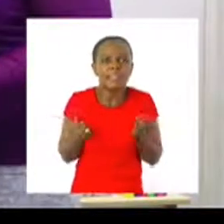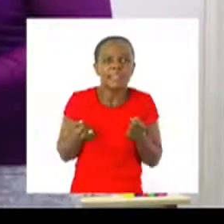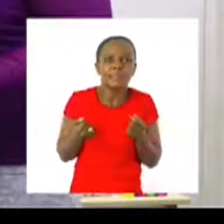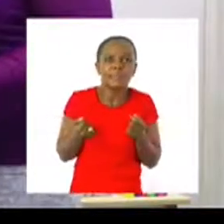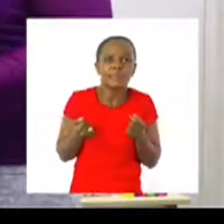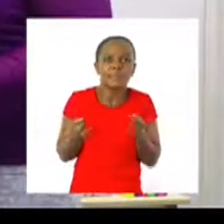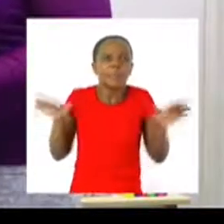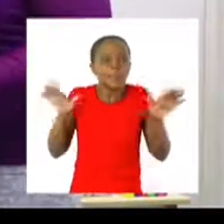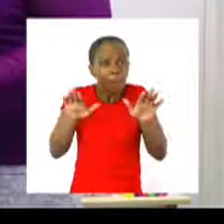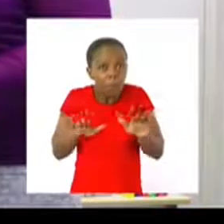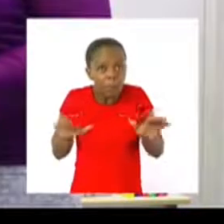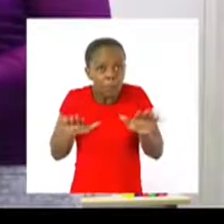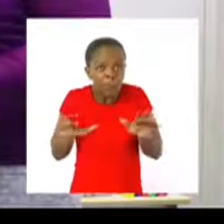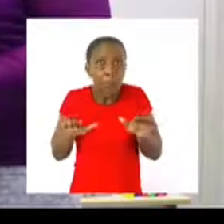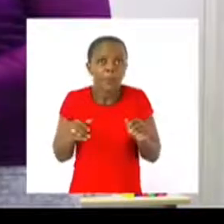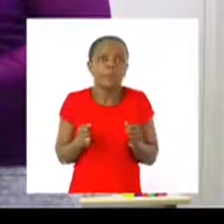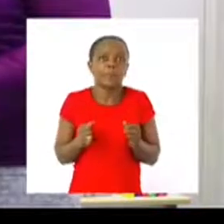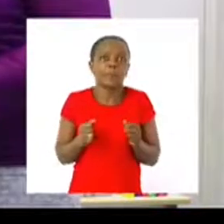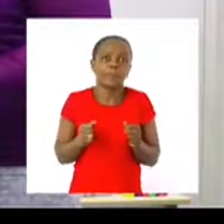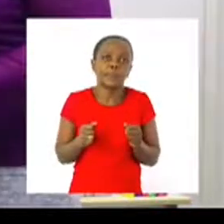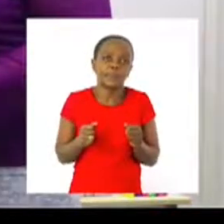184.